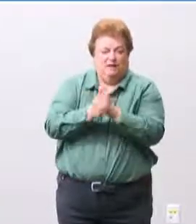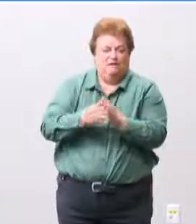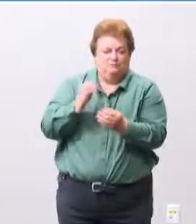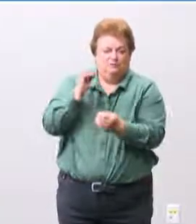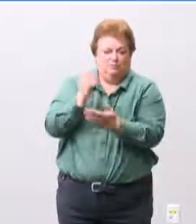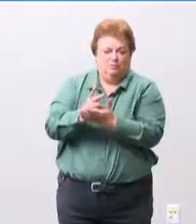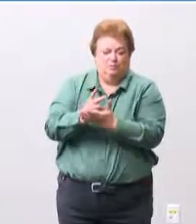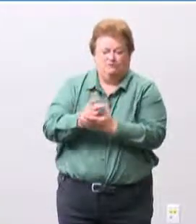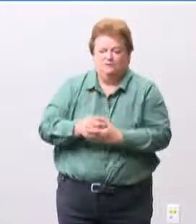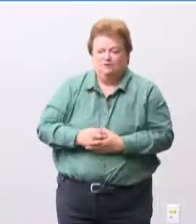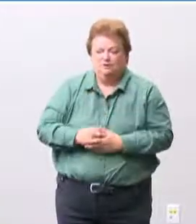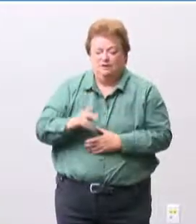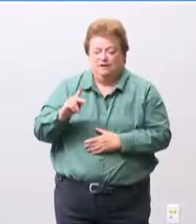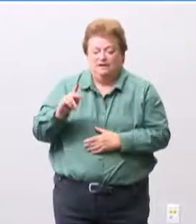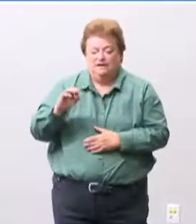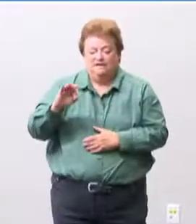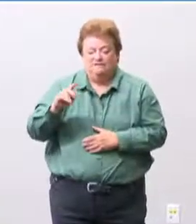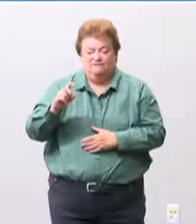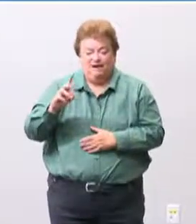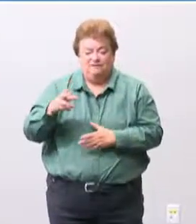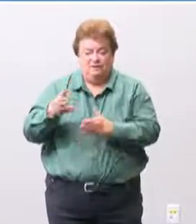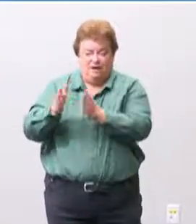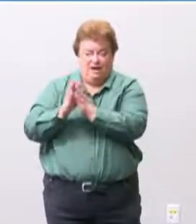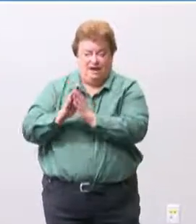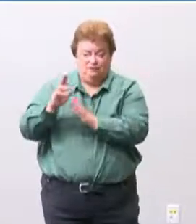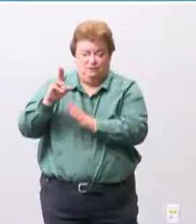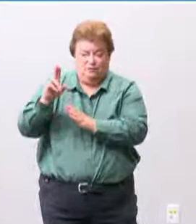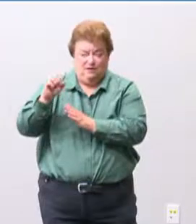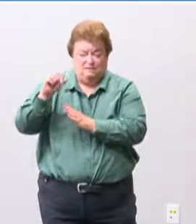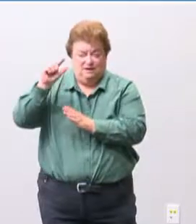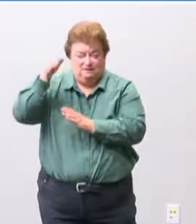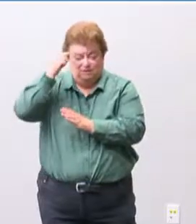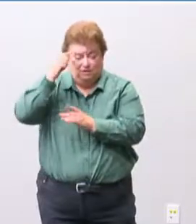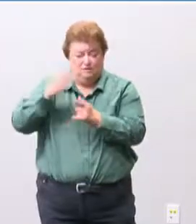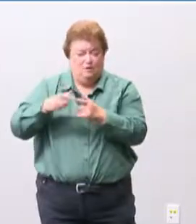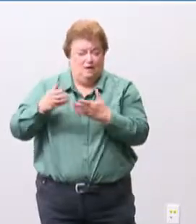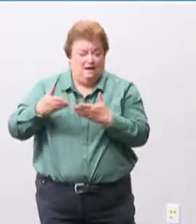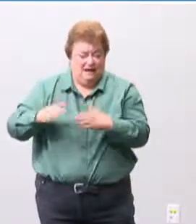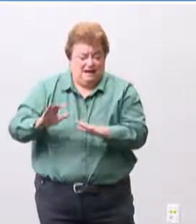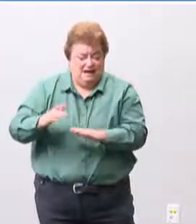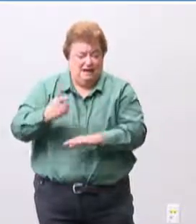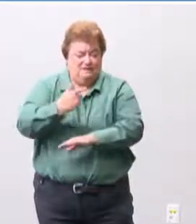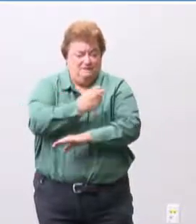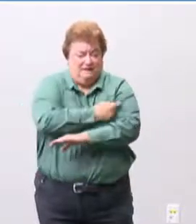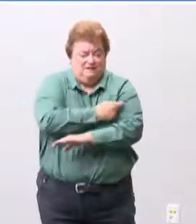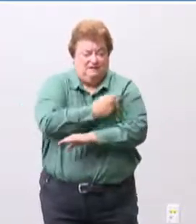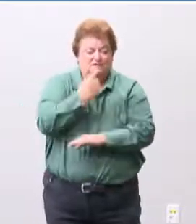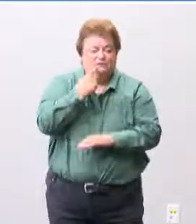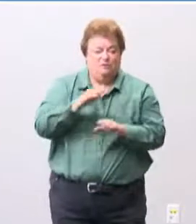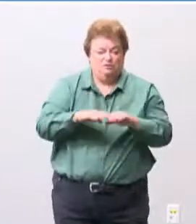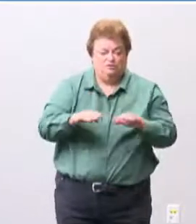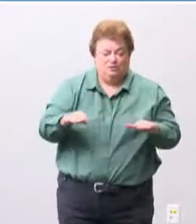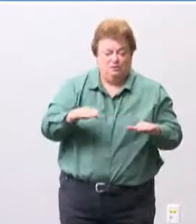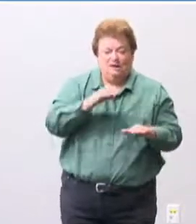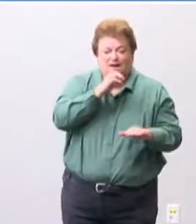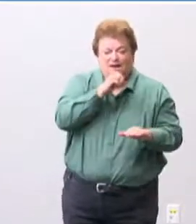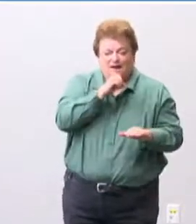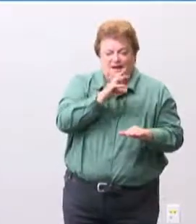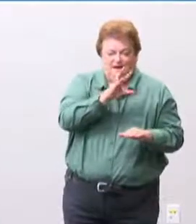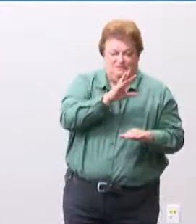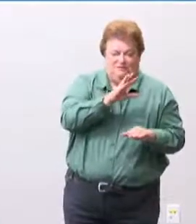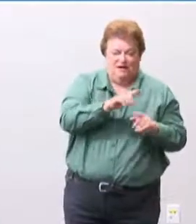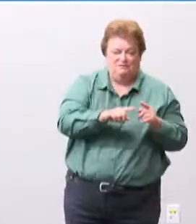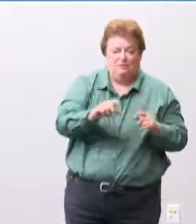approved. Pfizer recently asked the U.S. government to allow the use of COVID-19 vaccine in children aged 5